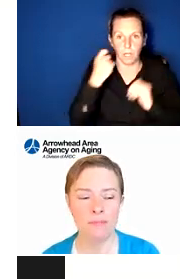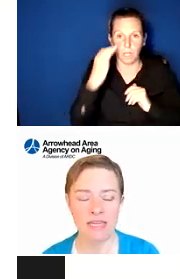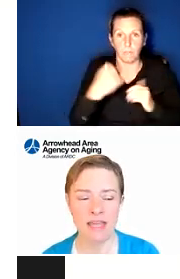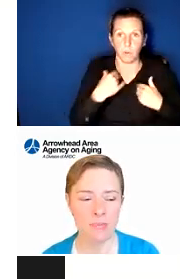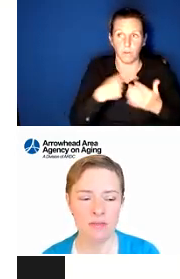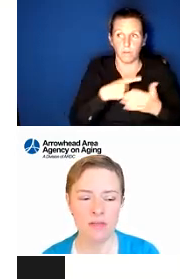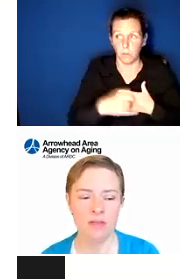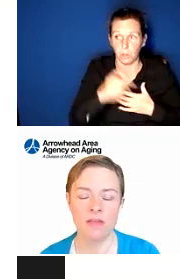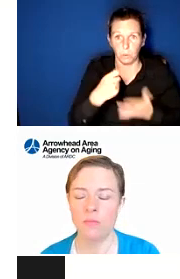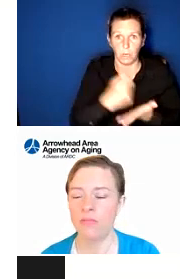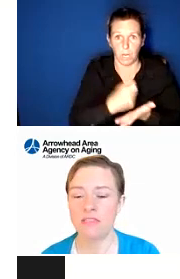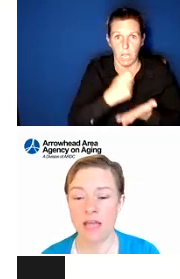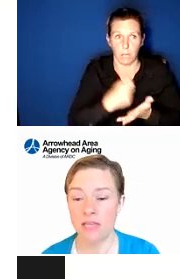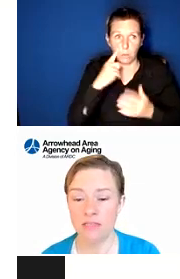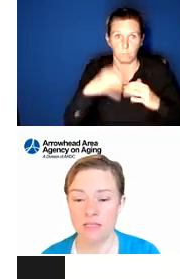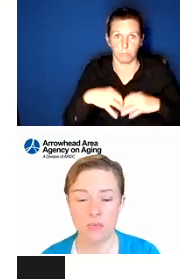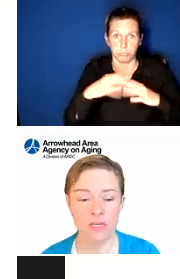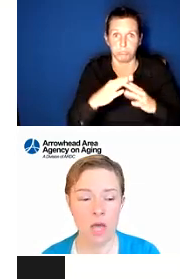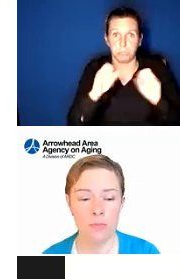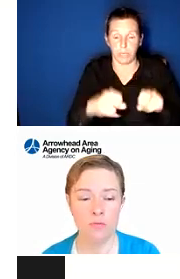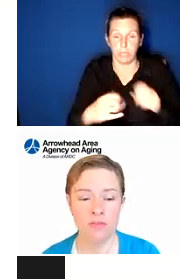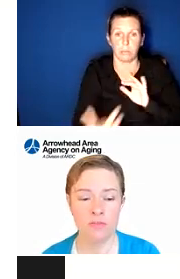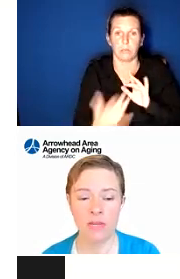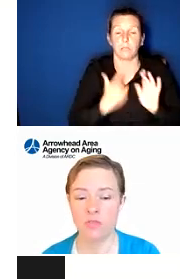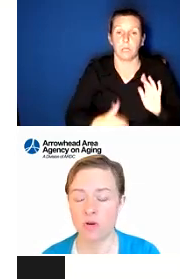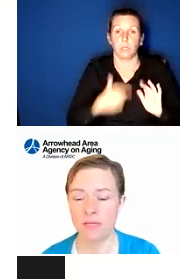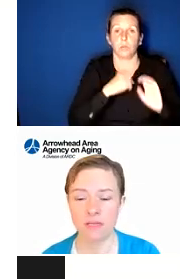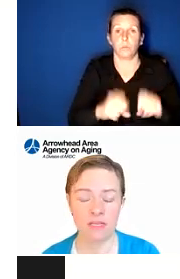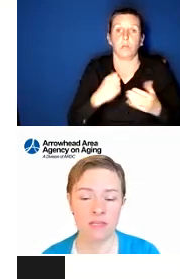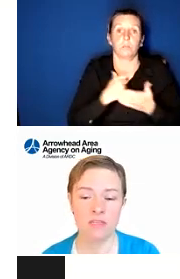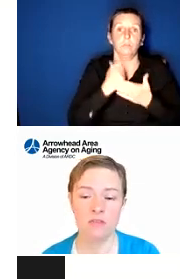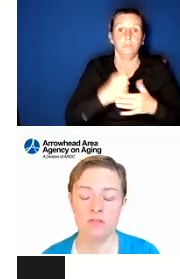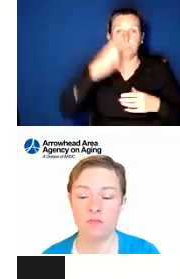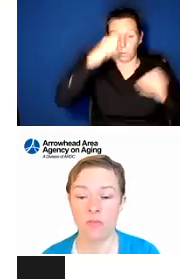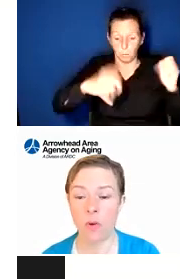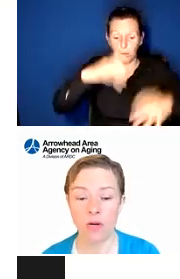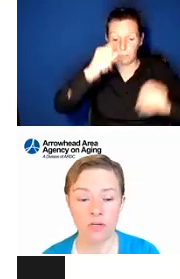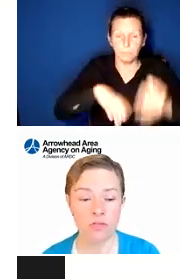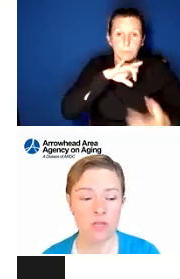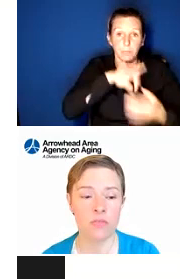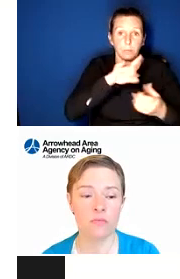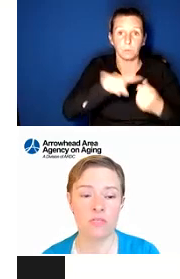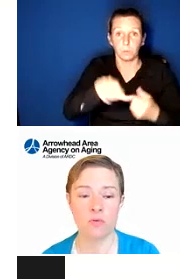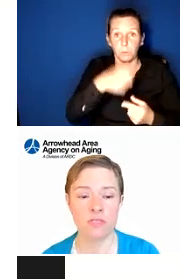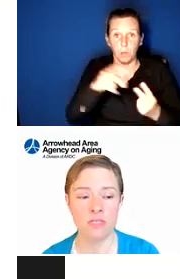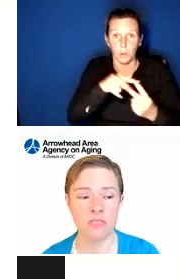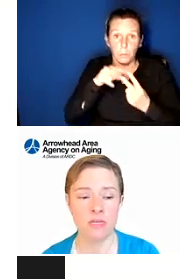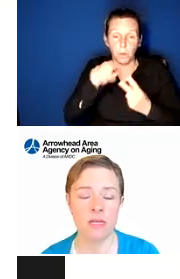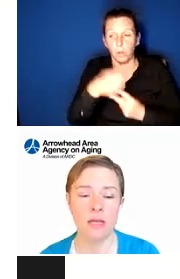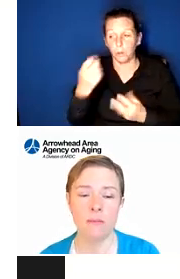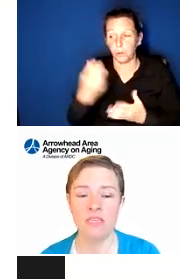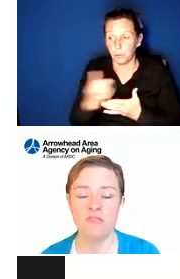help make it happen, please contact us and we can help you with brainstorming, connecting you to other partners, other